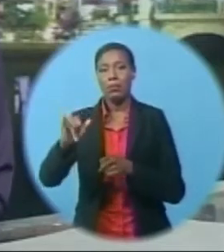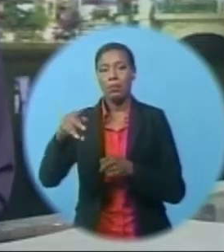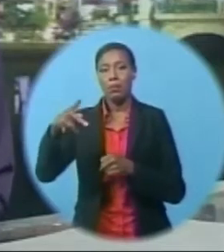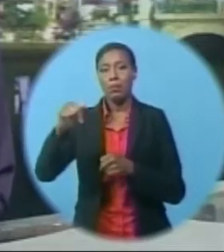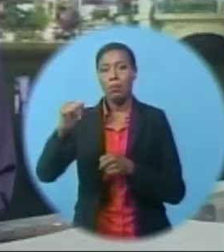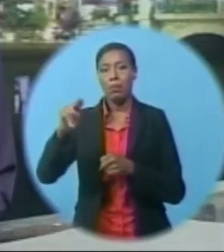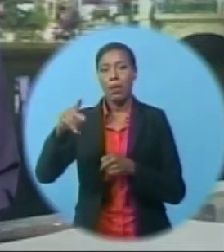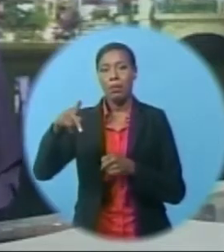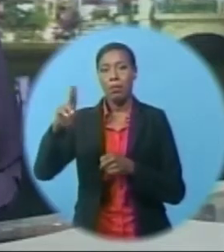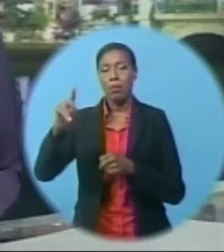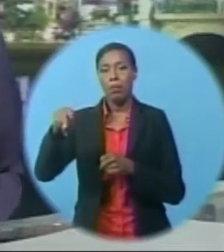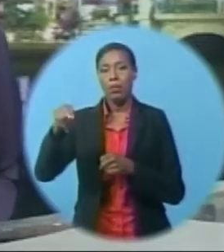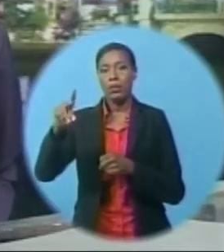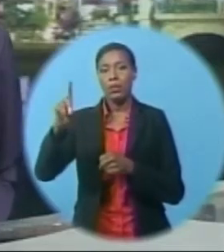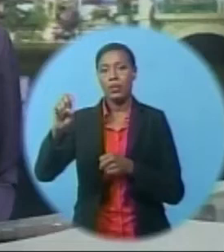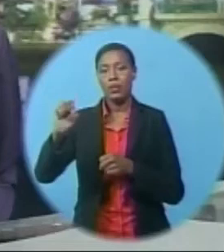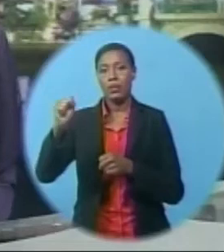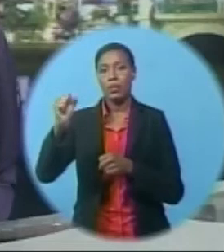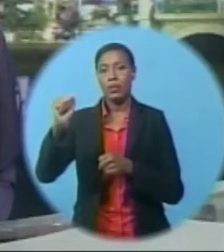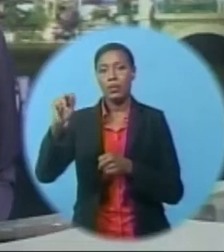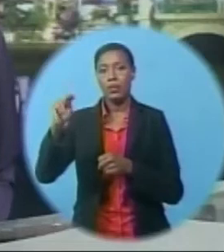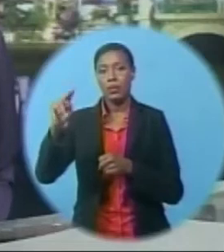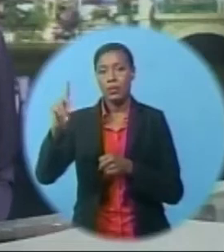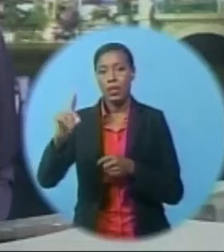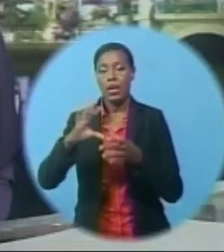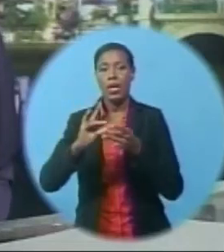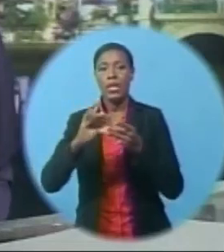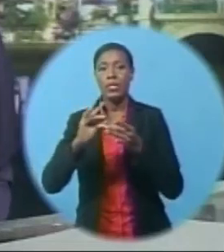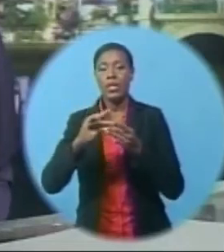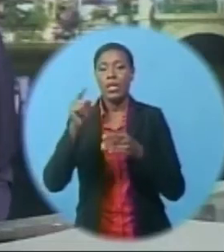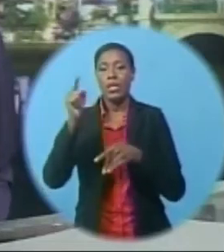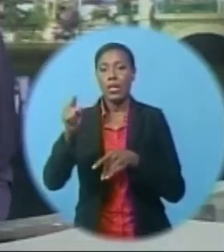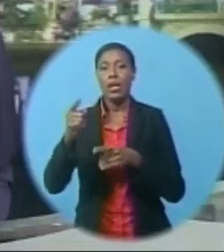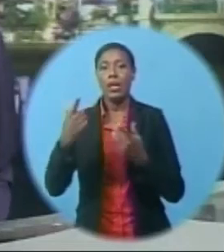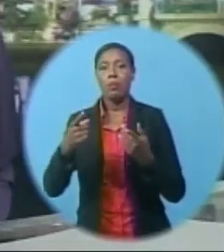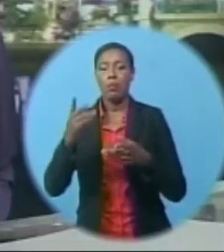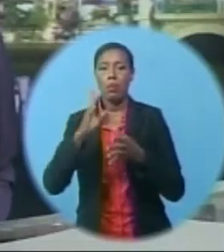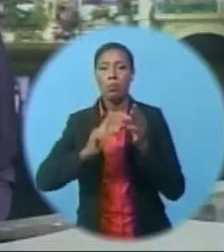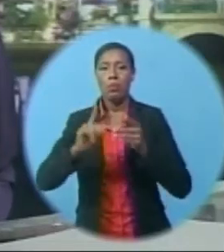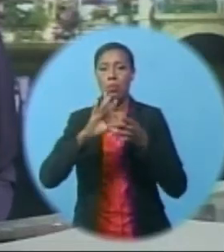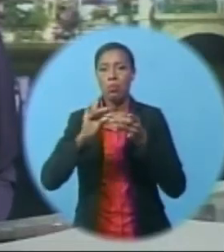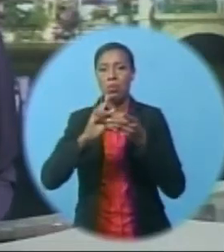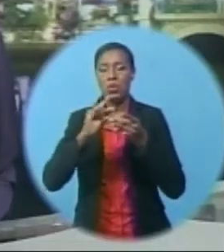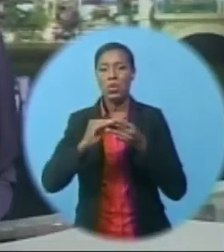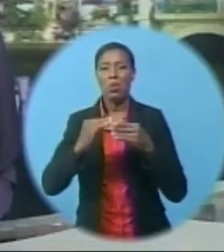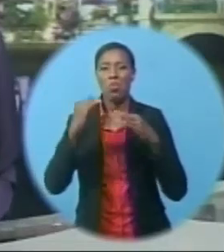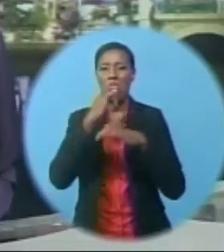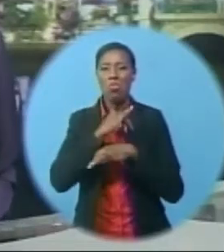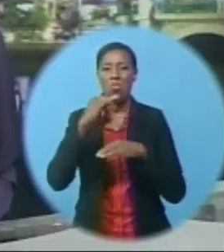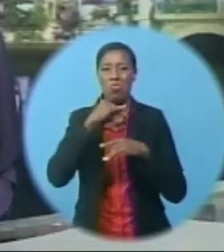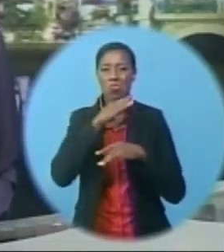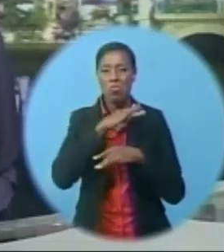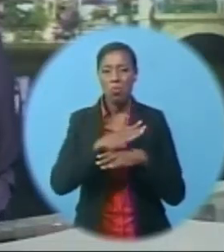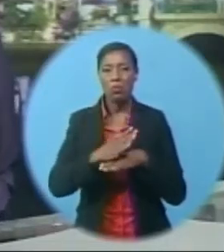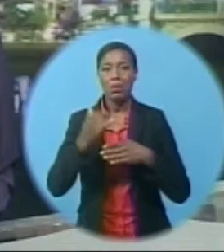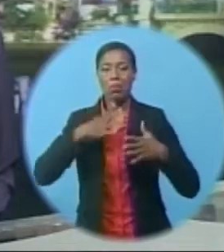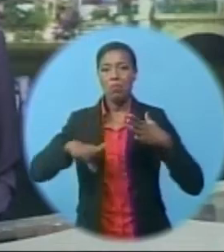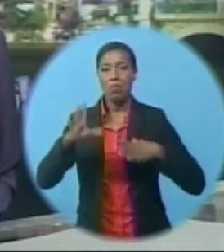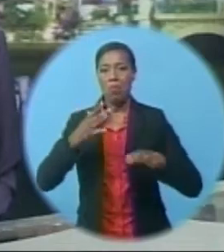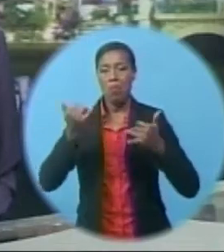that he is aware of the discussion that surrounds this genre and the lewd lyrics and behavior that some accompany